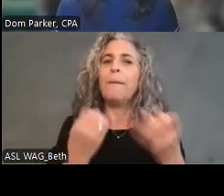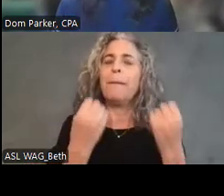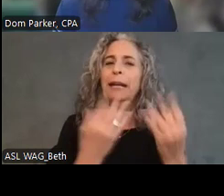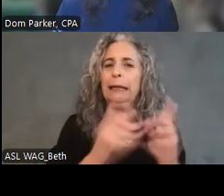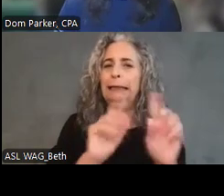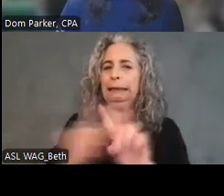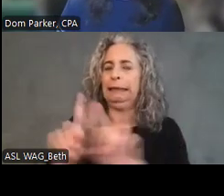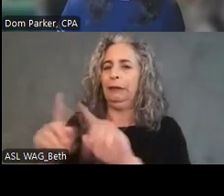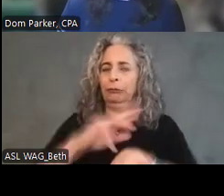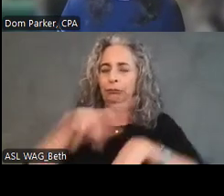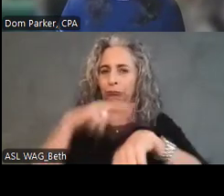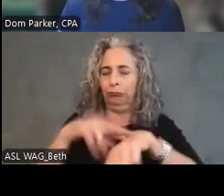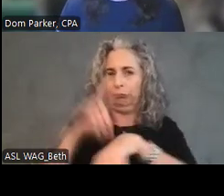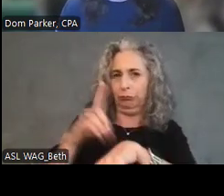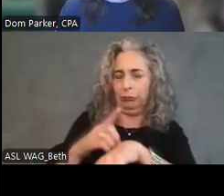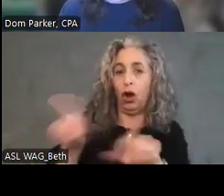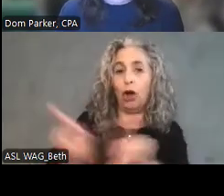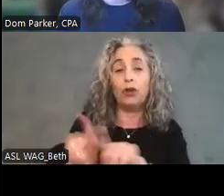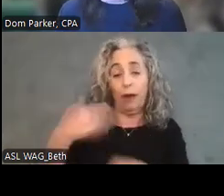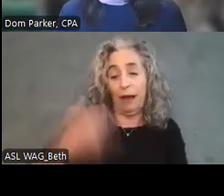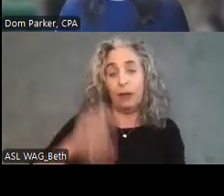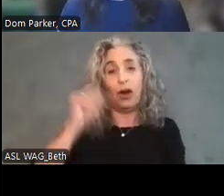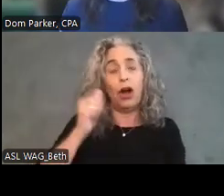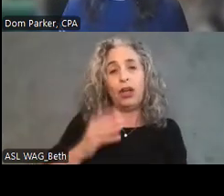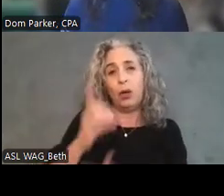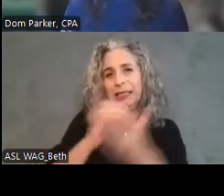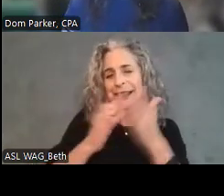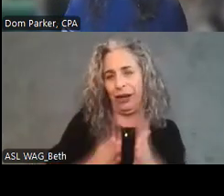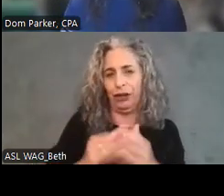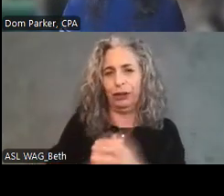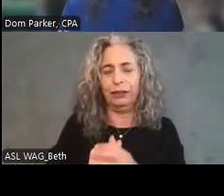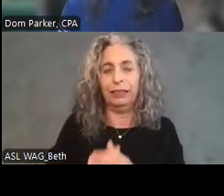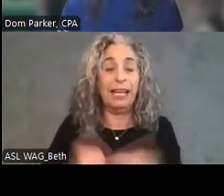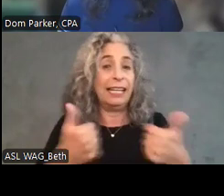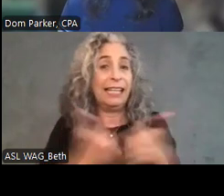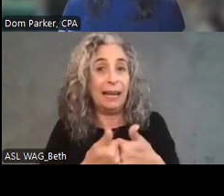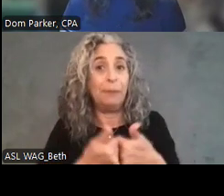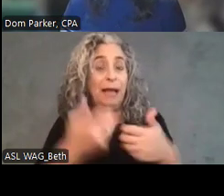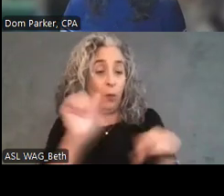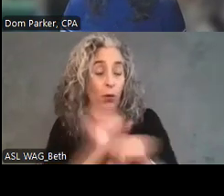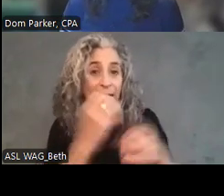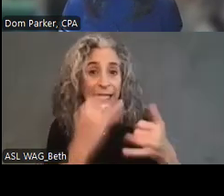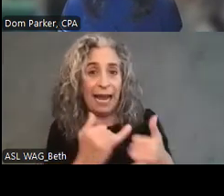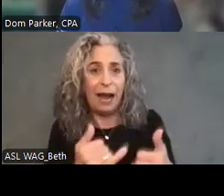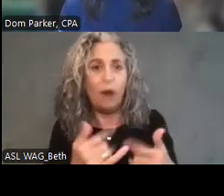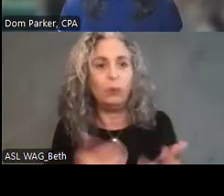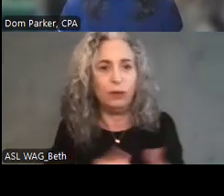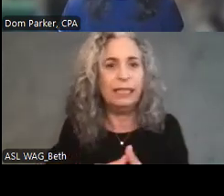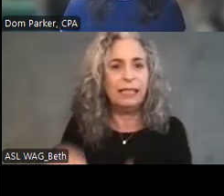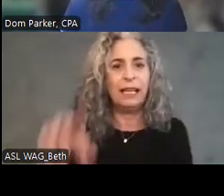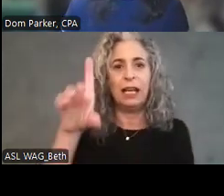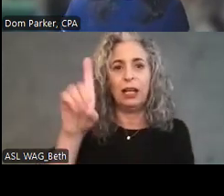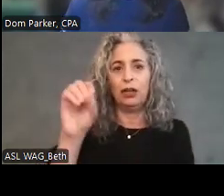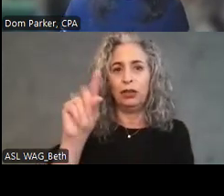also an audio designer, and the game I'm currently working on that's not under NDA is called Doggy Don't Care, which is on Steam to